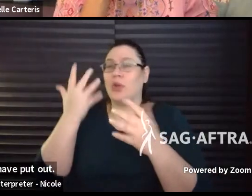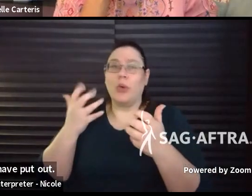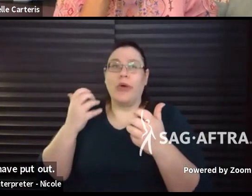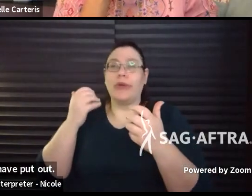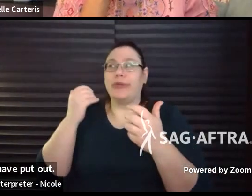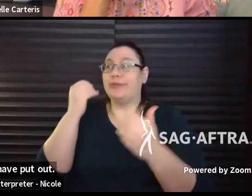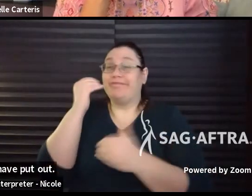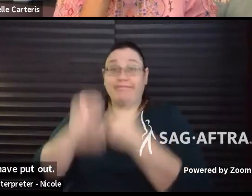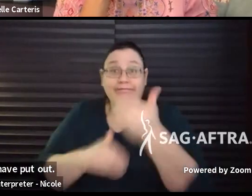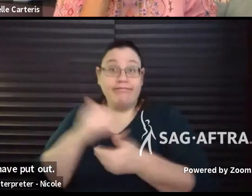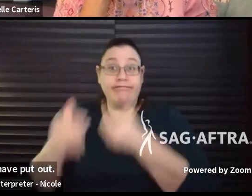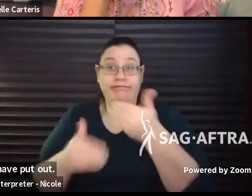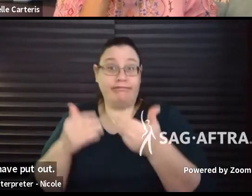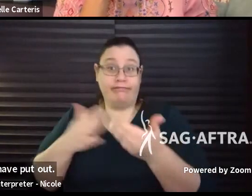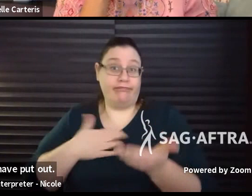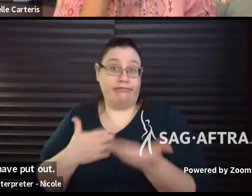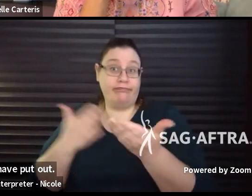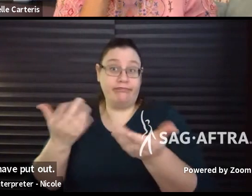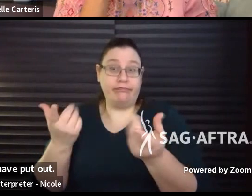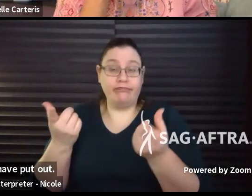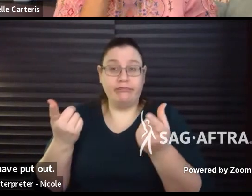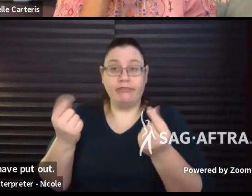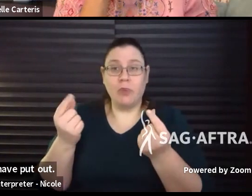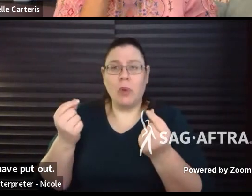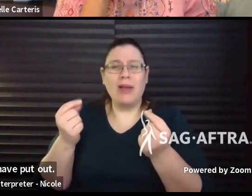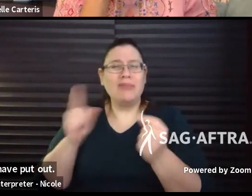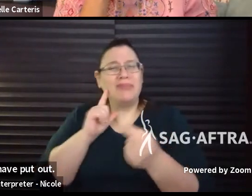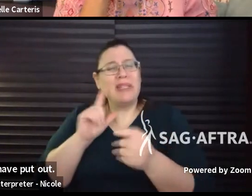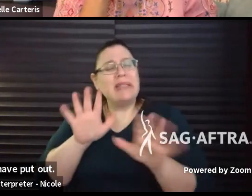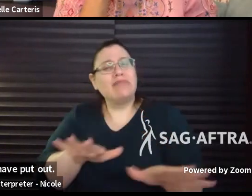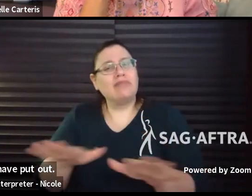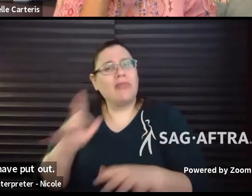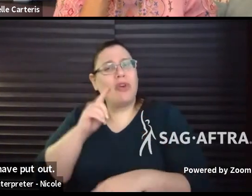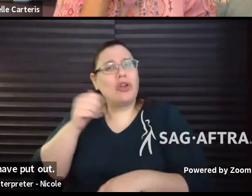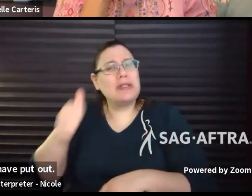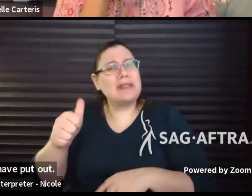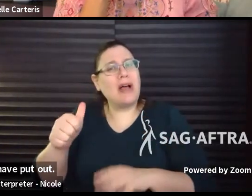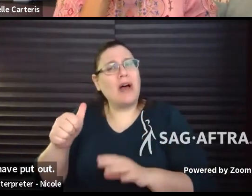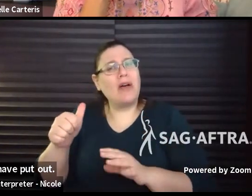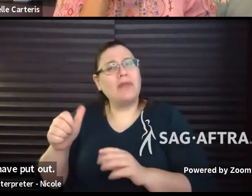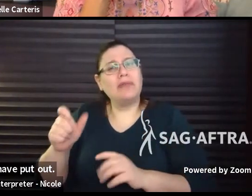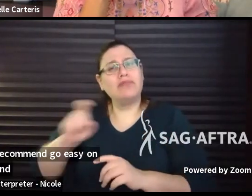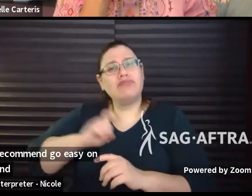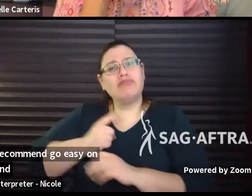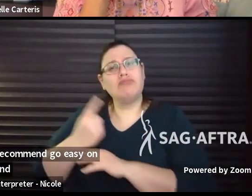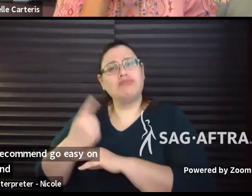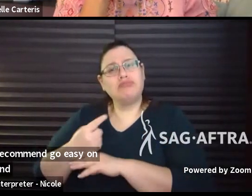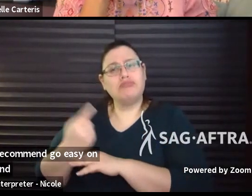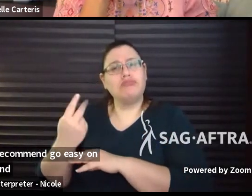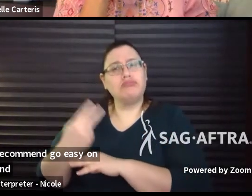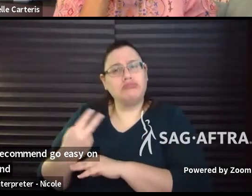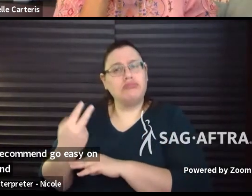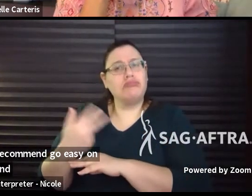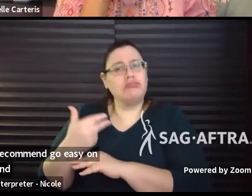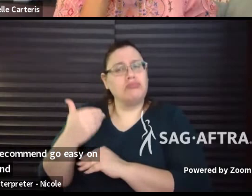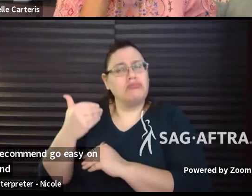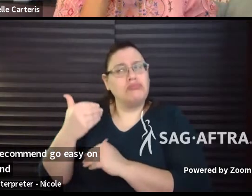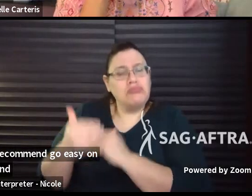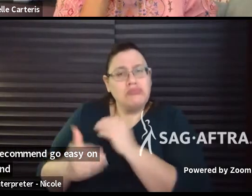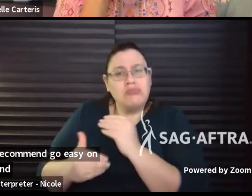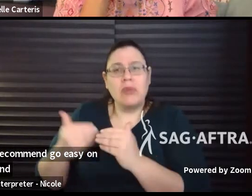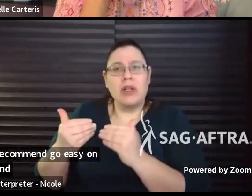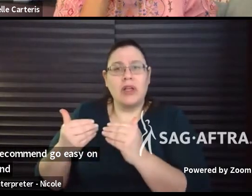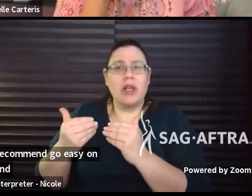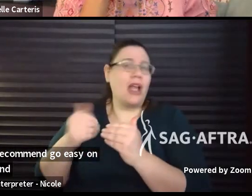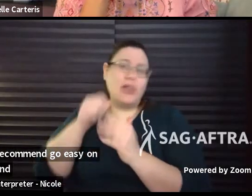I would really recommend is go easy on yourself and give yourself a couple days and try not to be